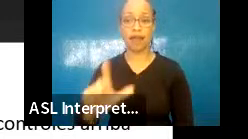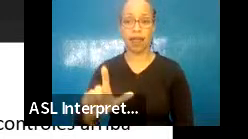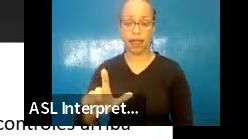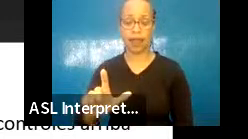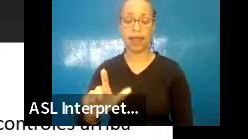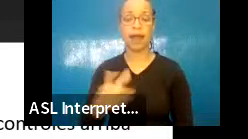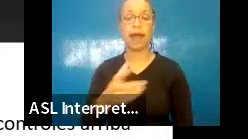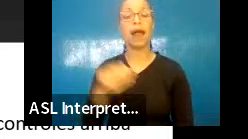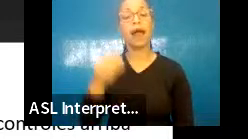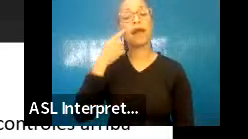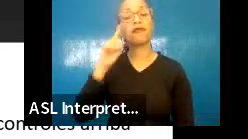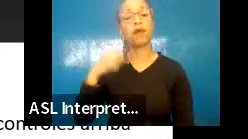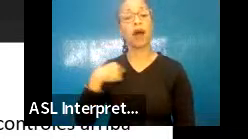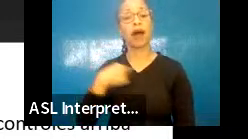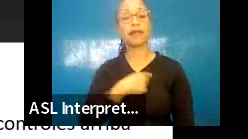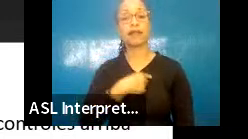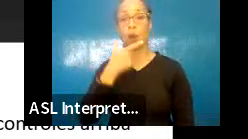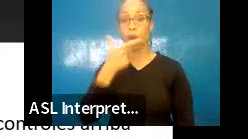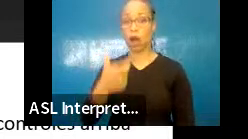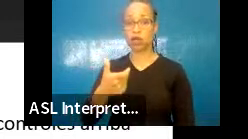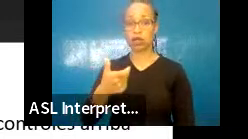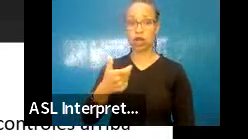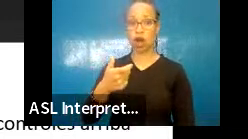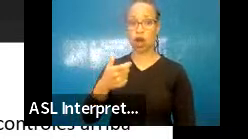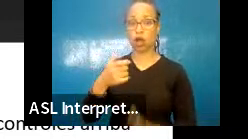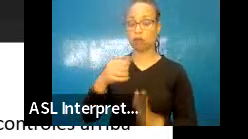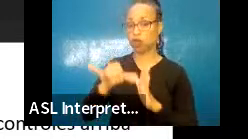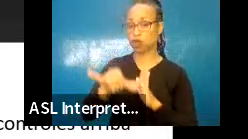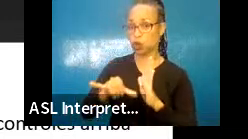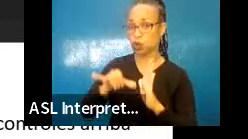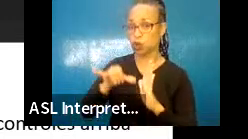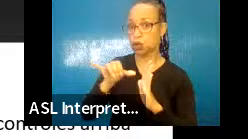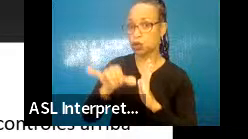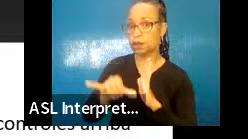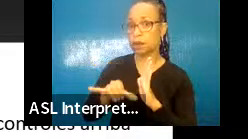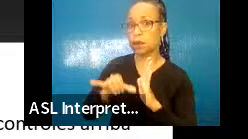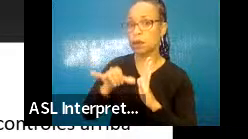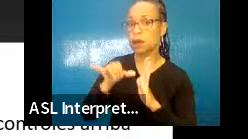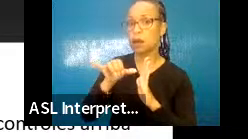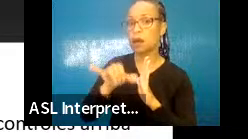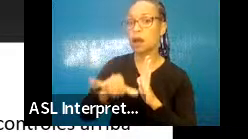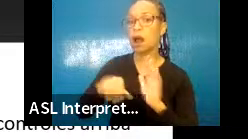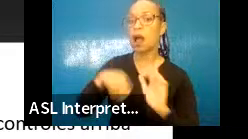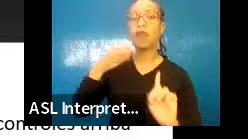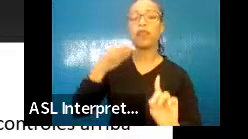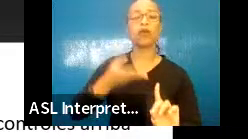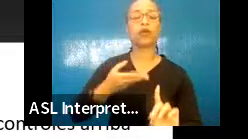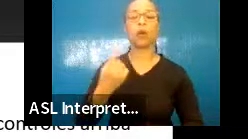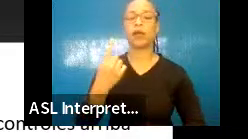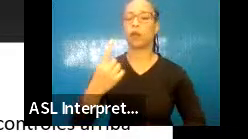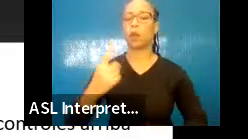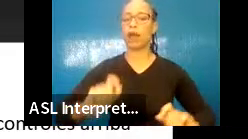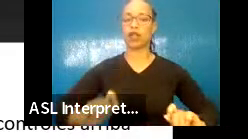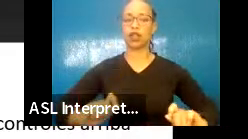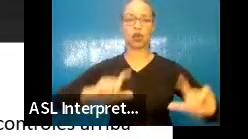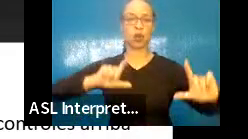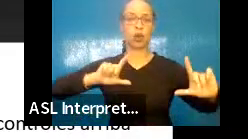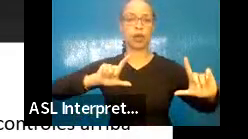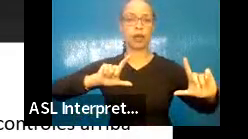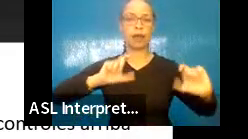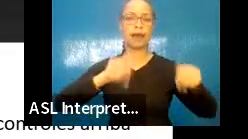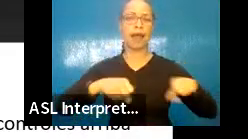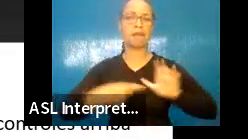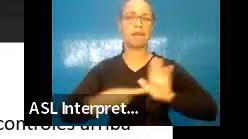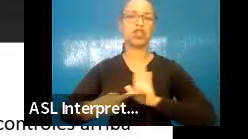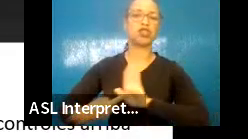And for those of us watching on YouTube, there's only one screen can be highlighted